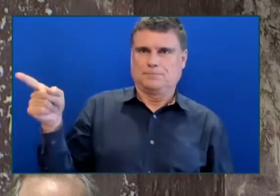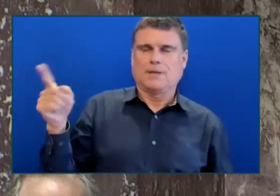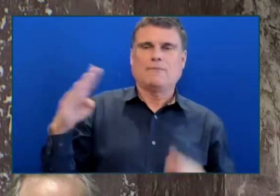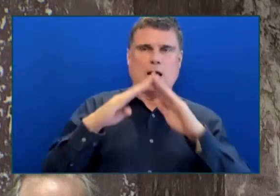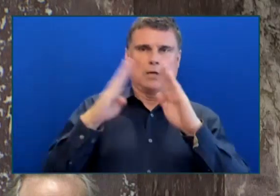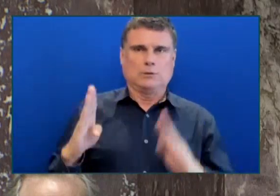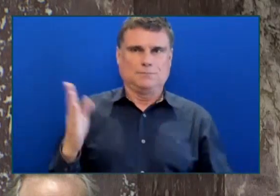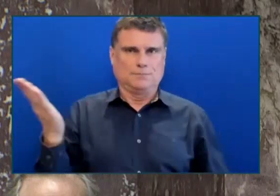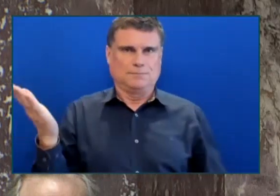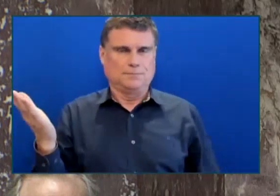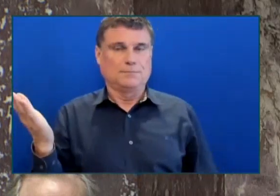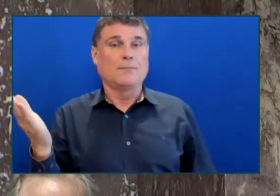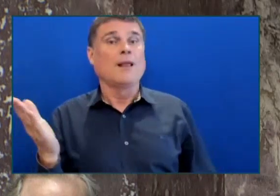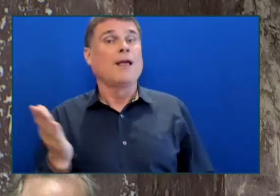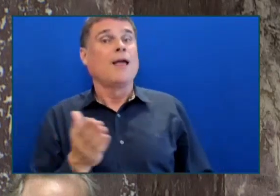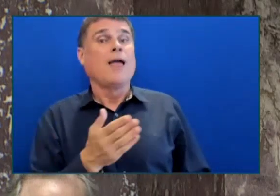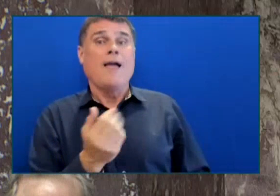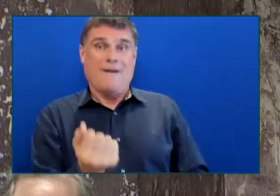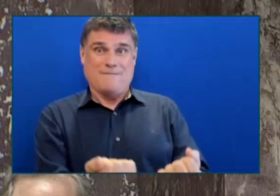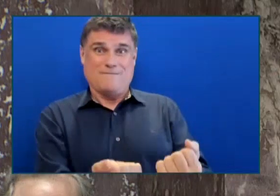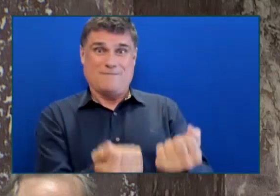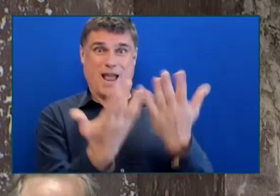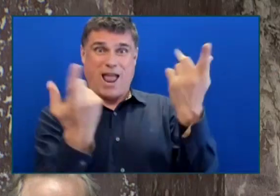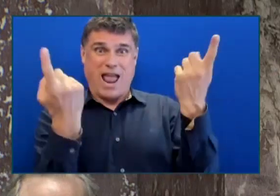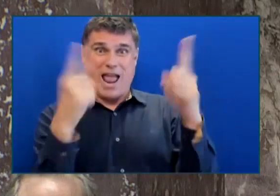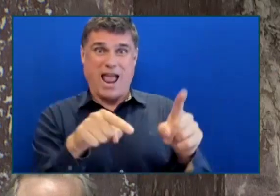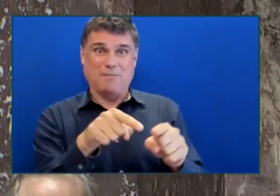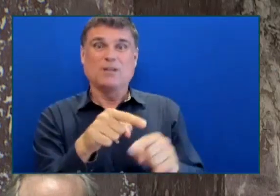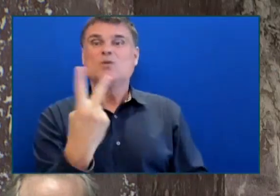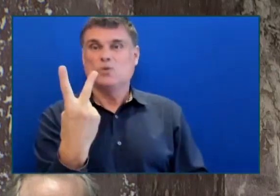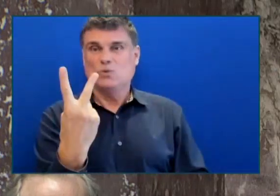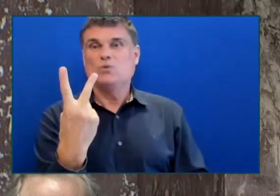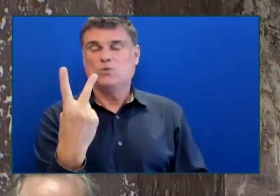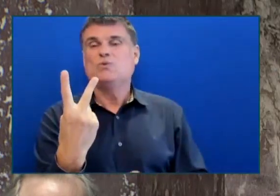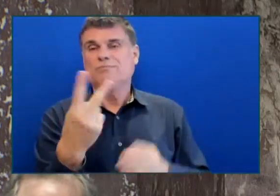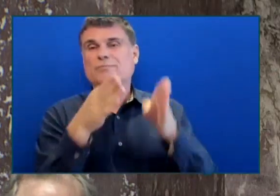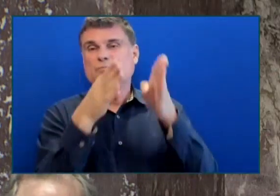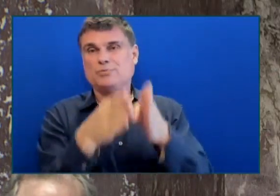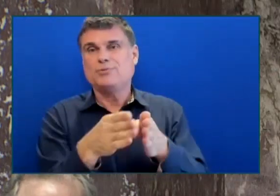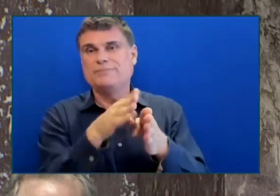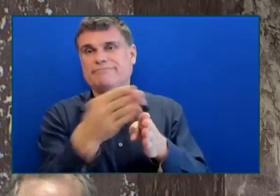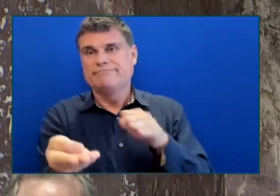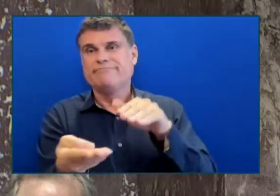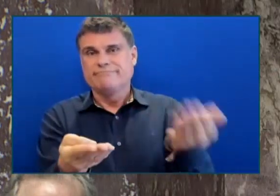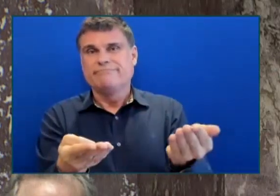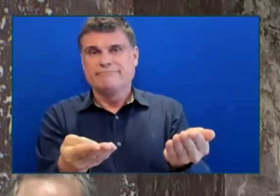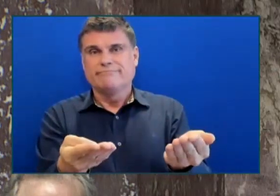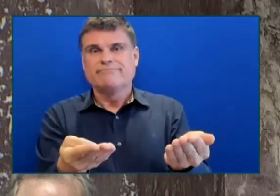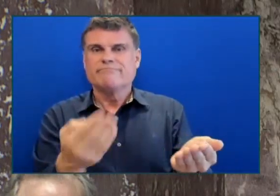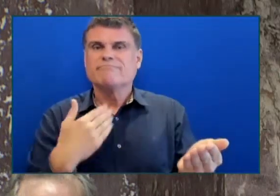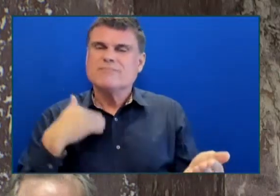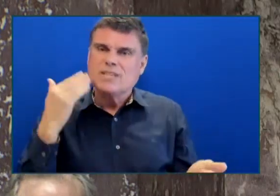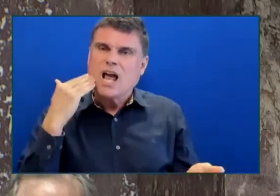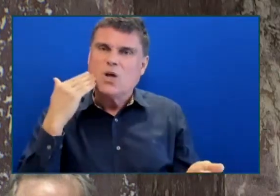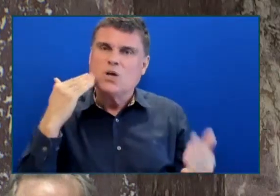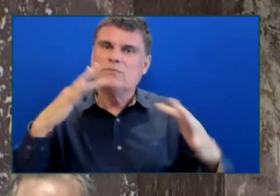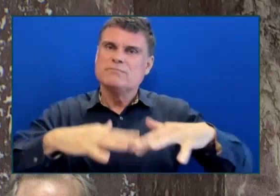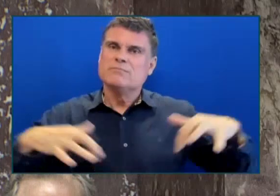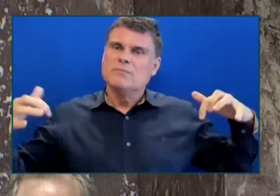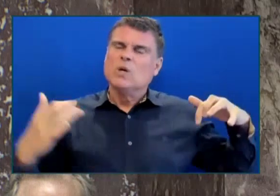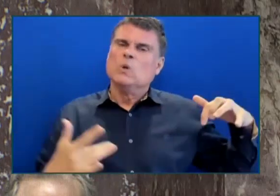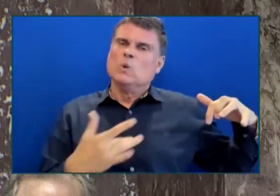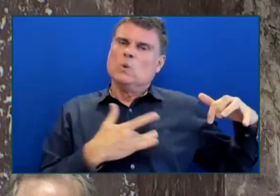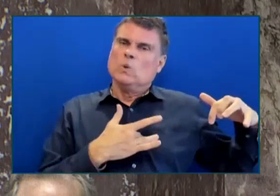everyone's hearts. And I know right now that there is a court case happening, and so I can't comment